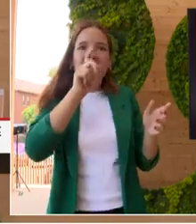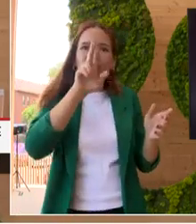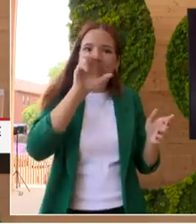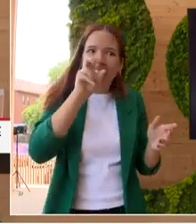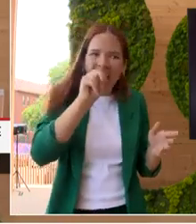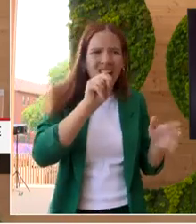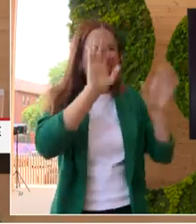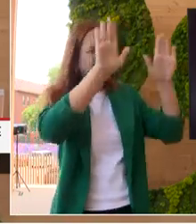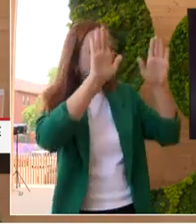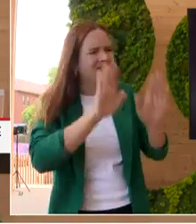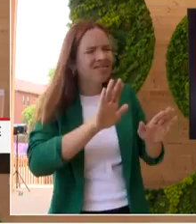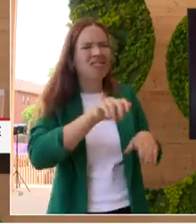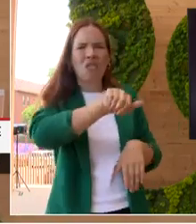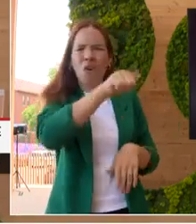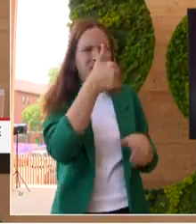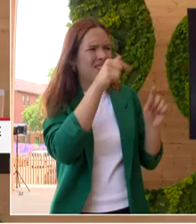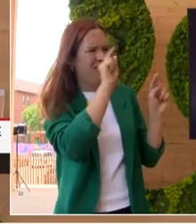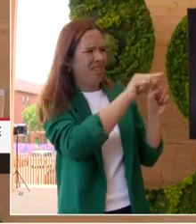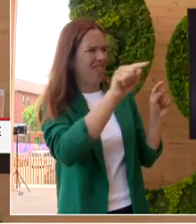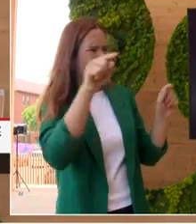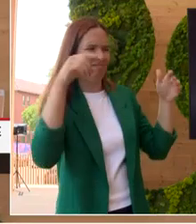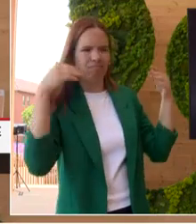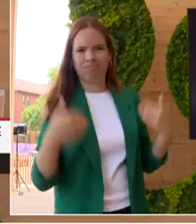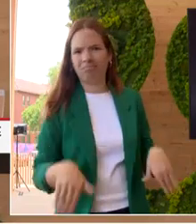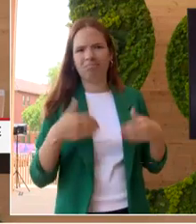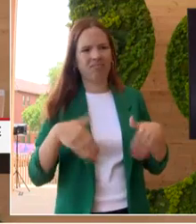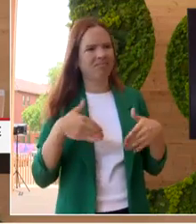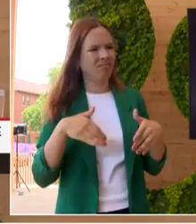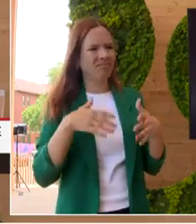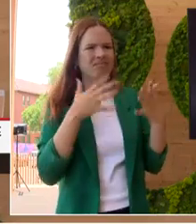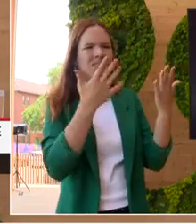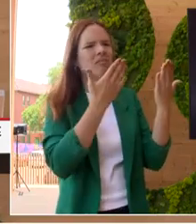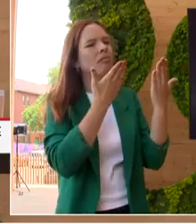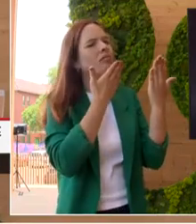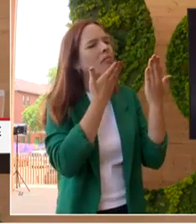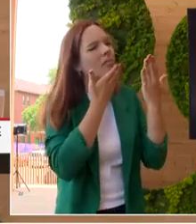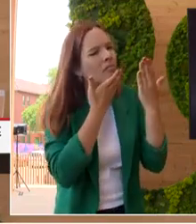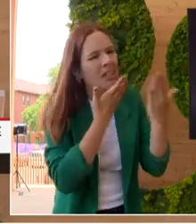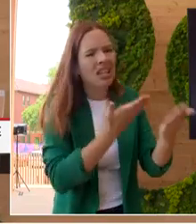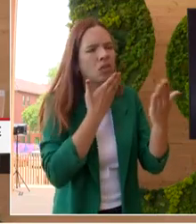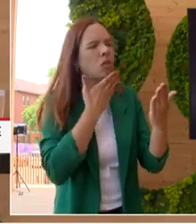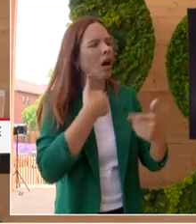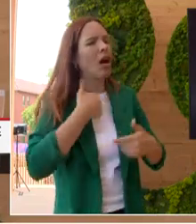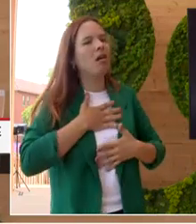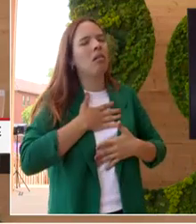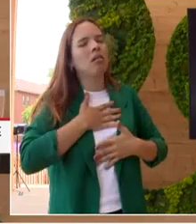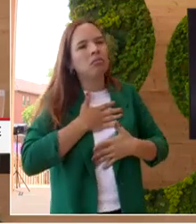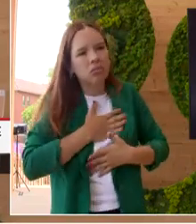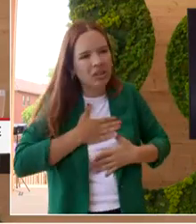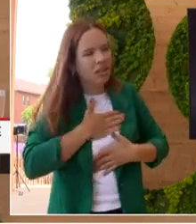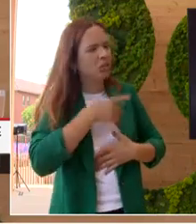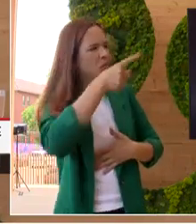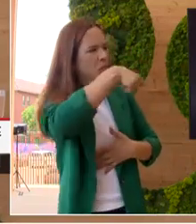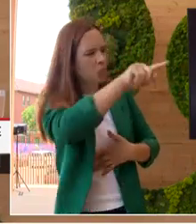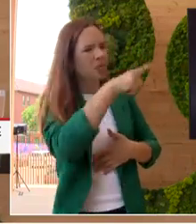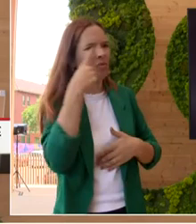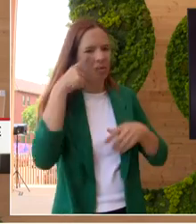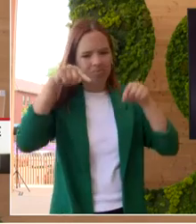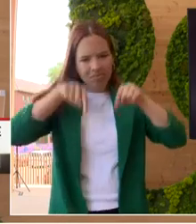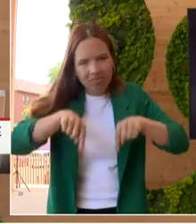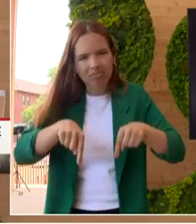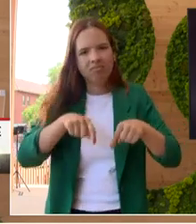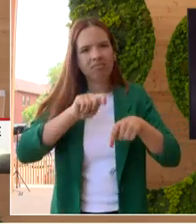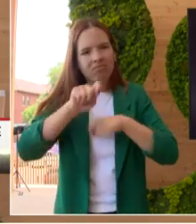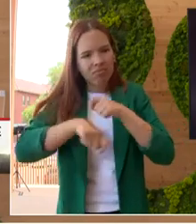want to take a few moments to echo their beautiful sentiments of appreciation. But first, before we wrap up this program, it's necessary that